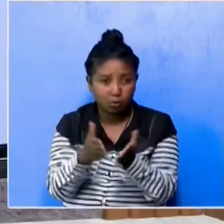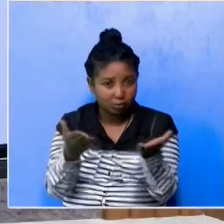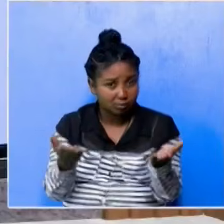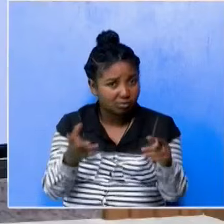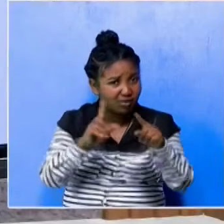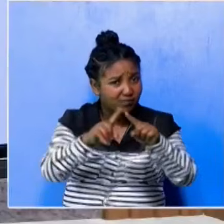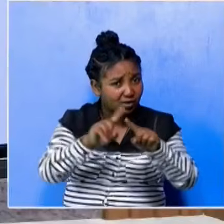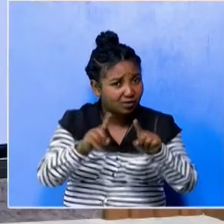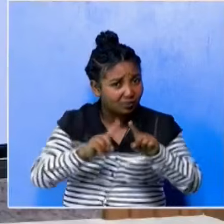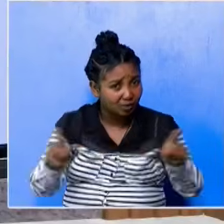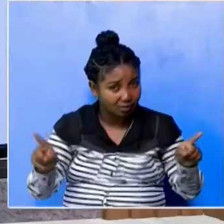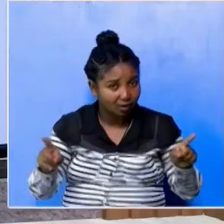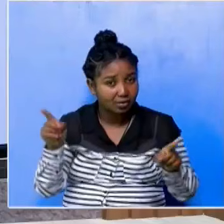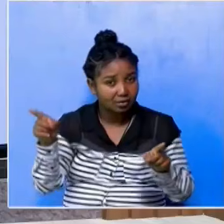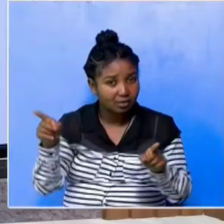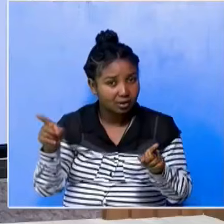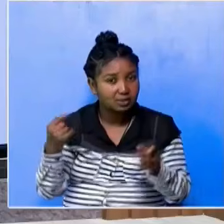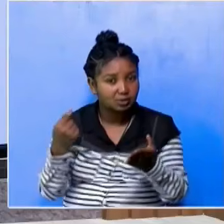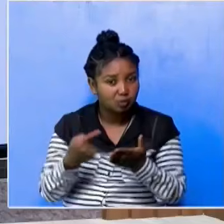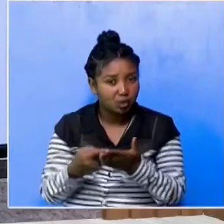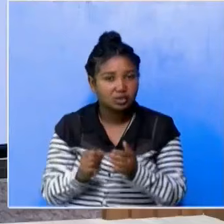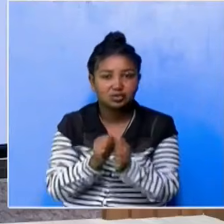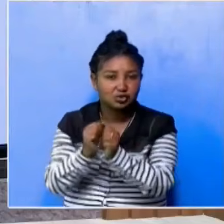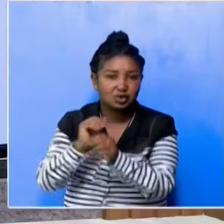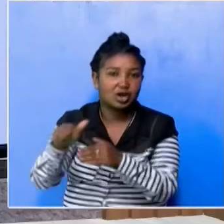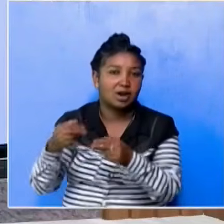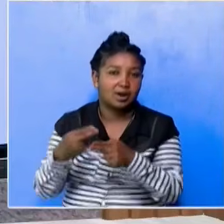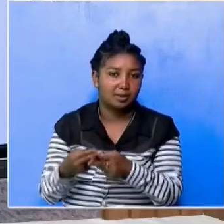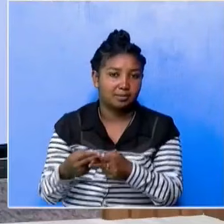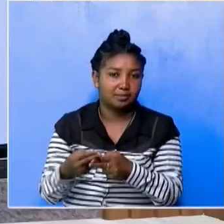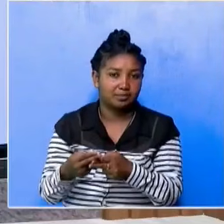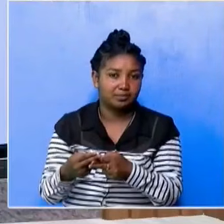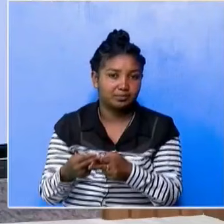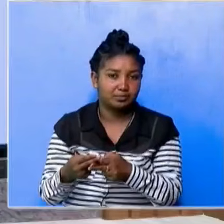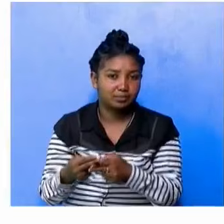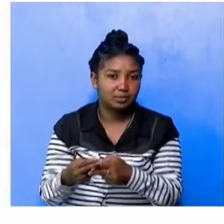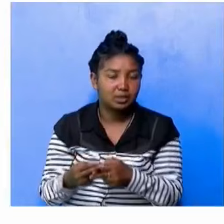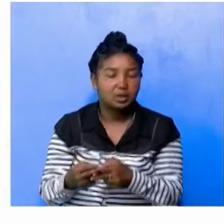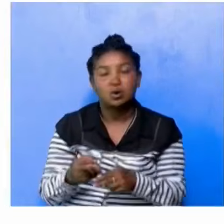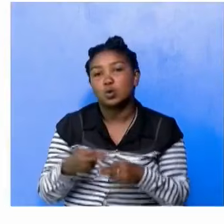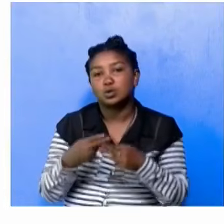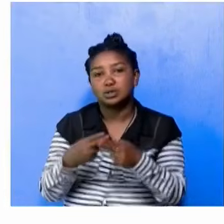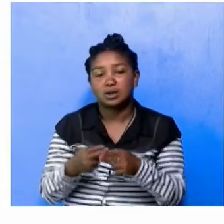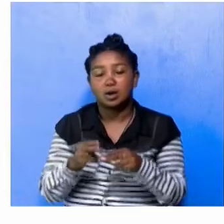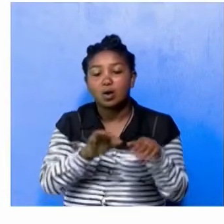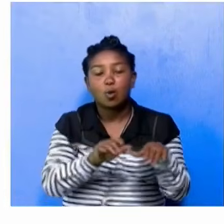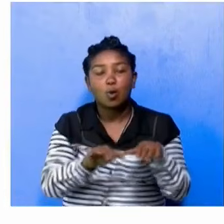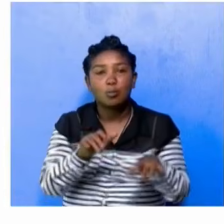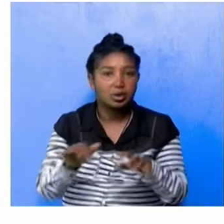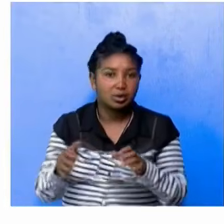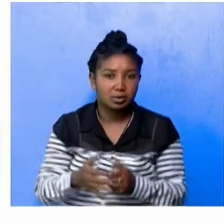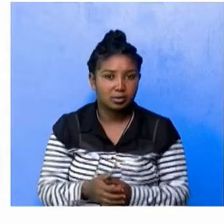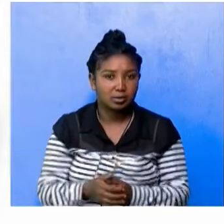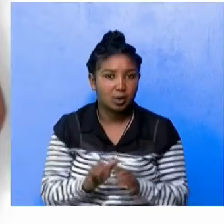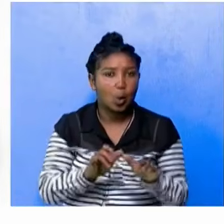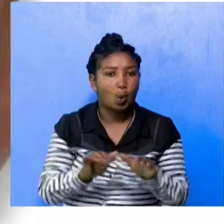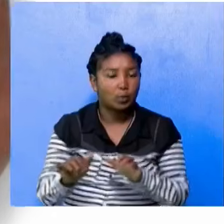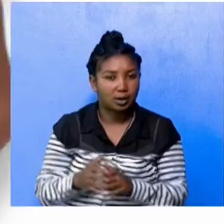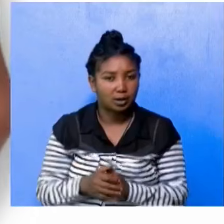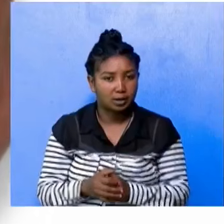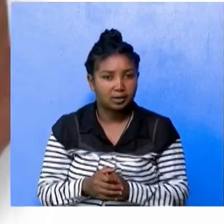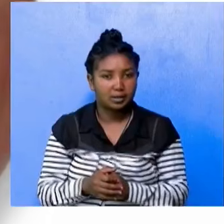Book. This one is also general name. When we say computer,